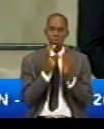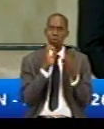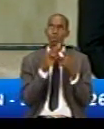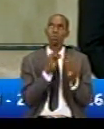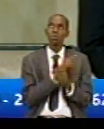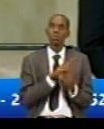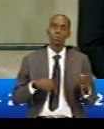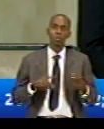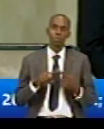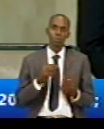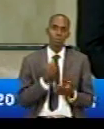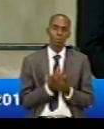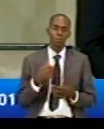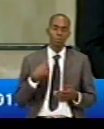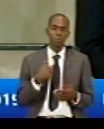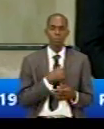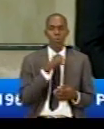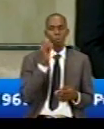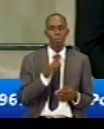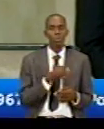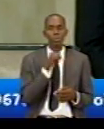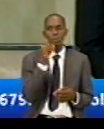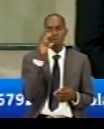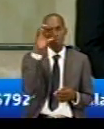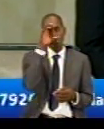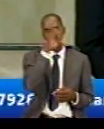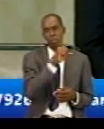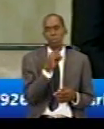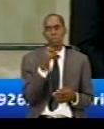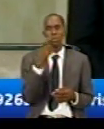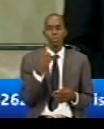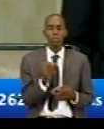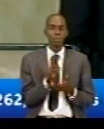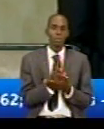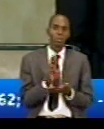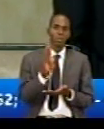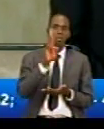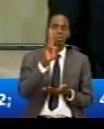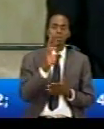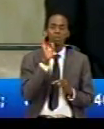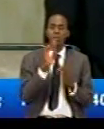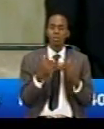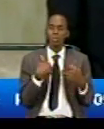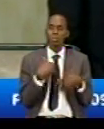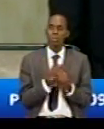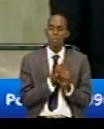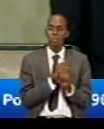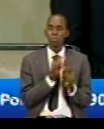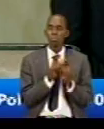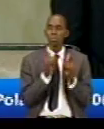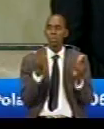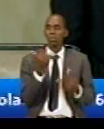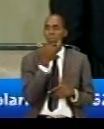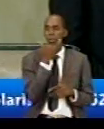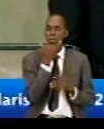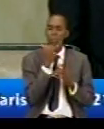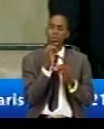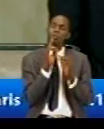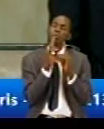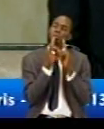We must not miss the rapture. If you have made any mistake, call upon the name of the Lord. He's a merciful